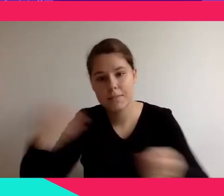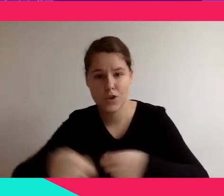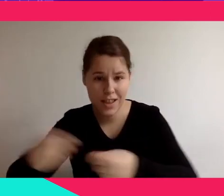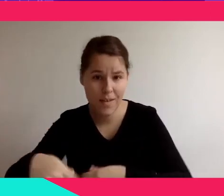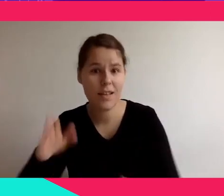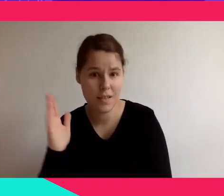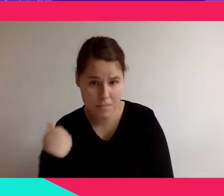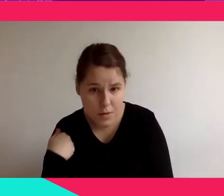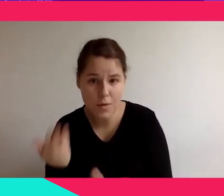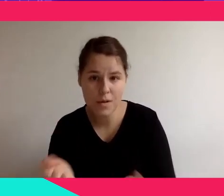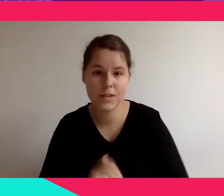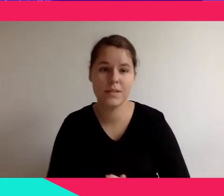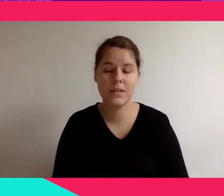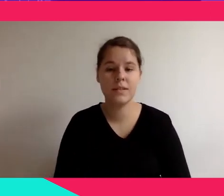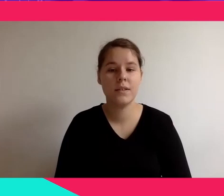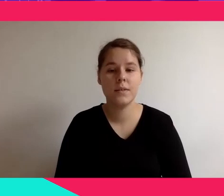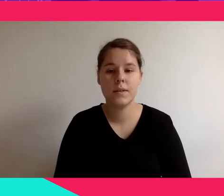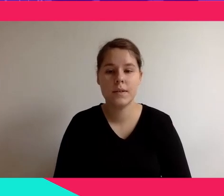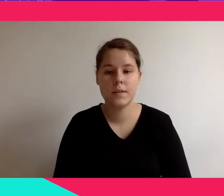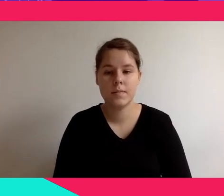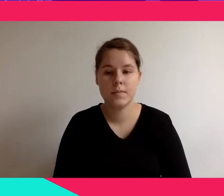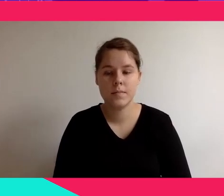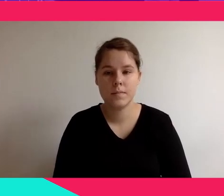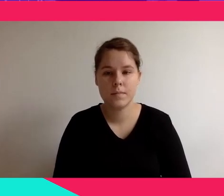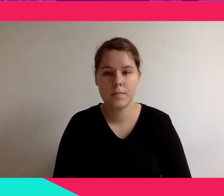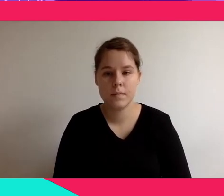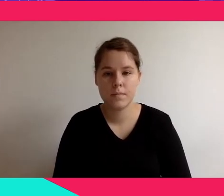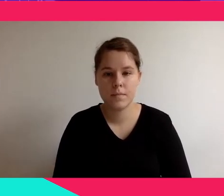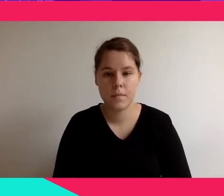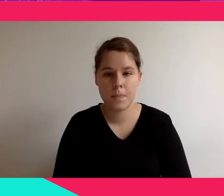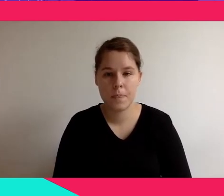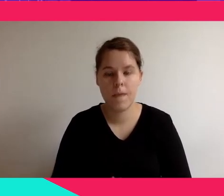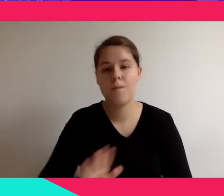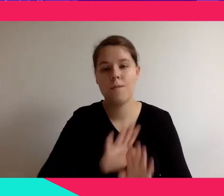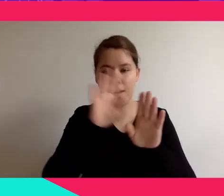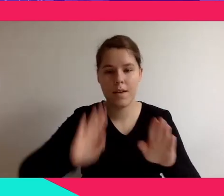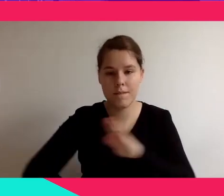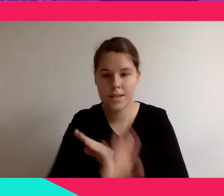the launch, a nice meeting between, you can say,